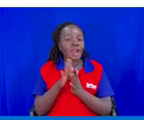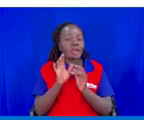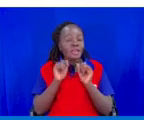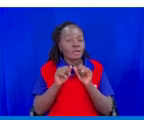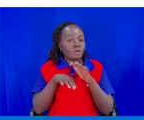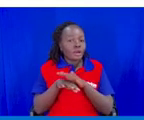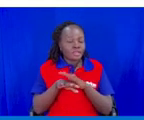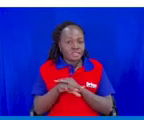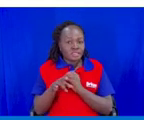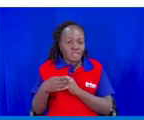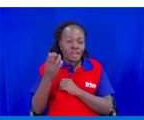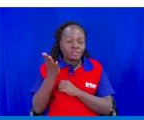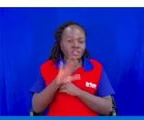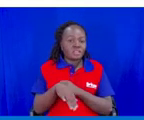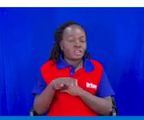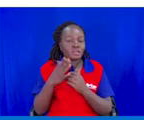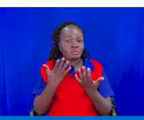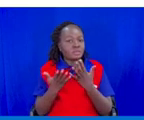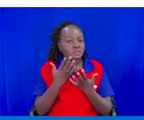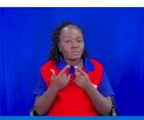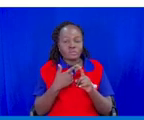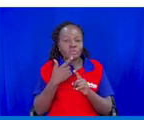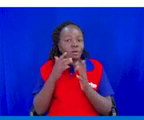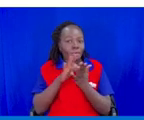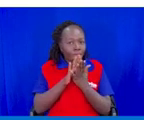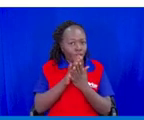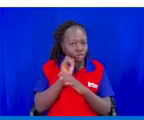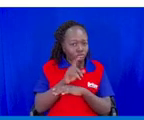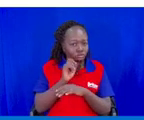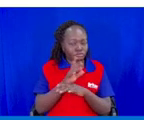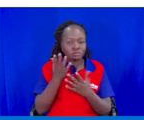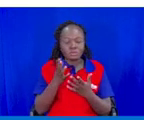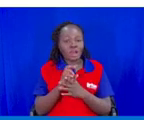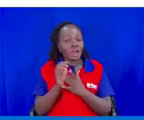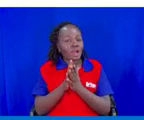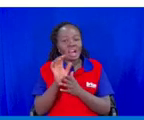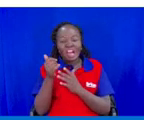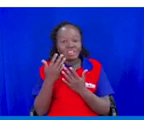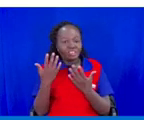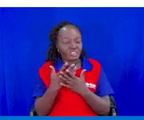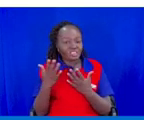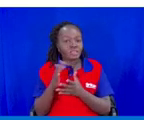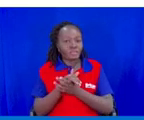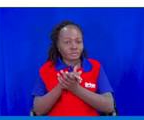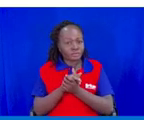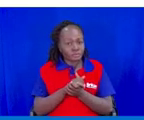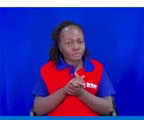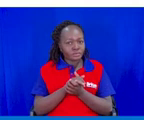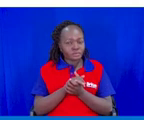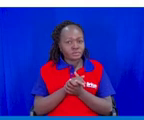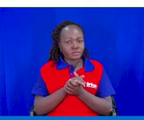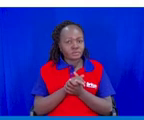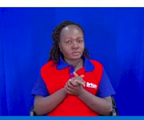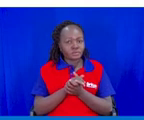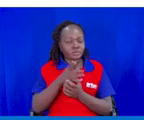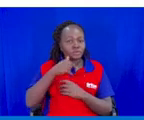access a higher return, primarily from bank deposits, government securities, T-bills, and so on and so forth.